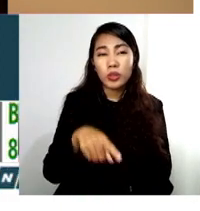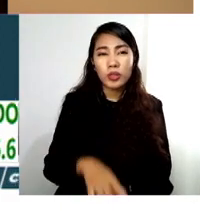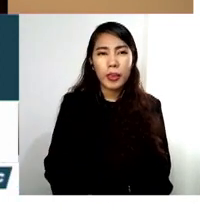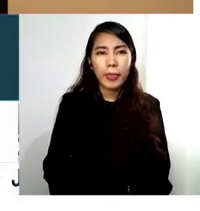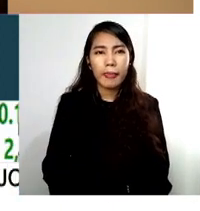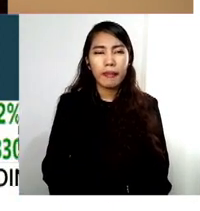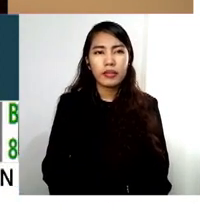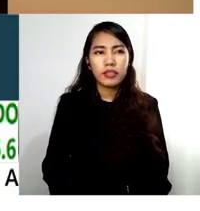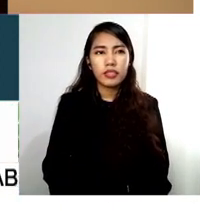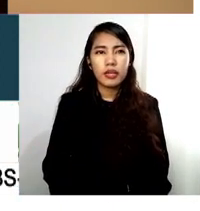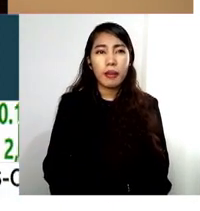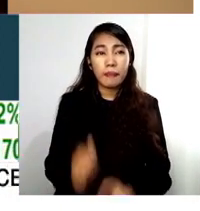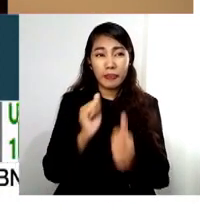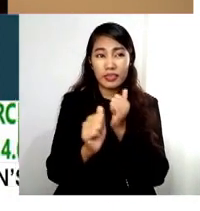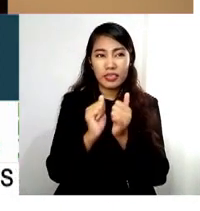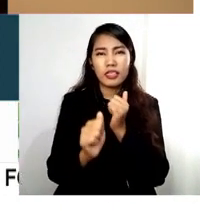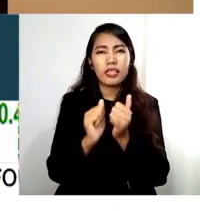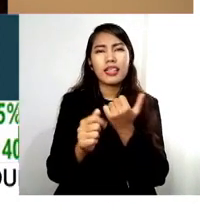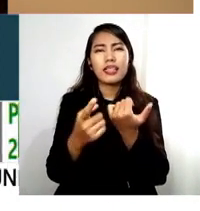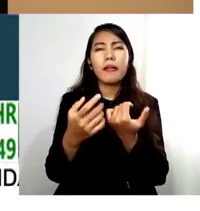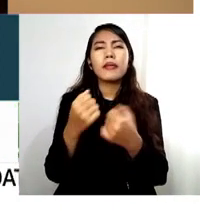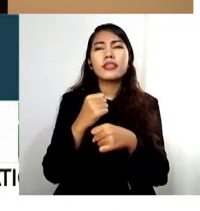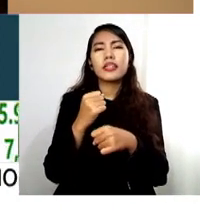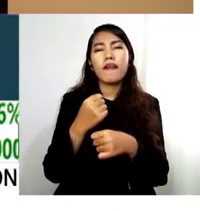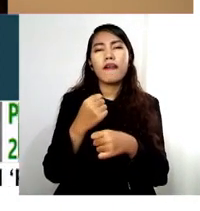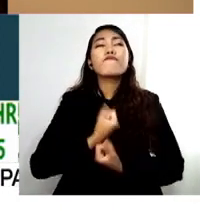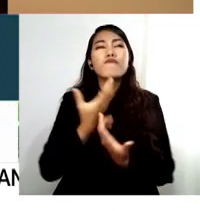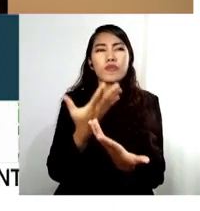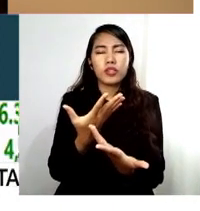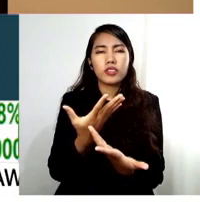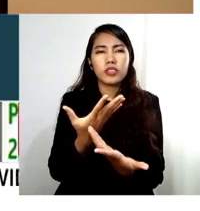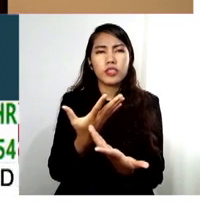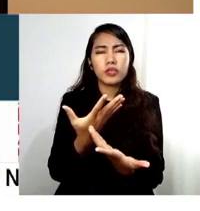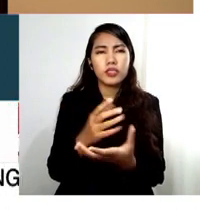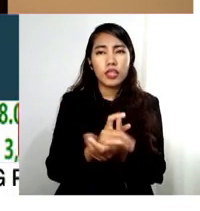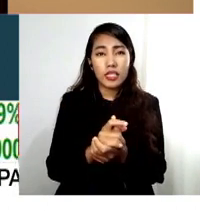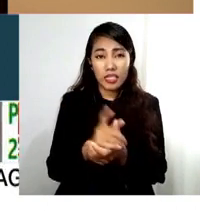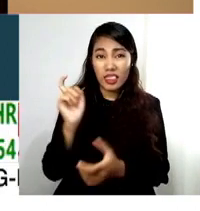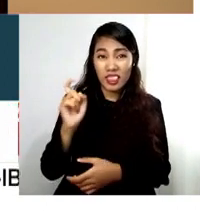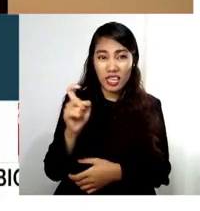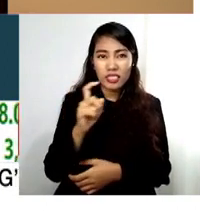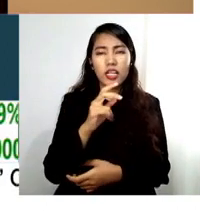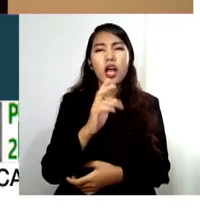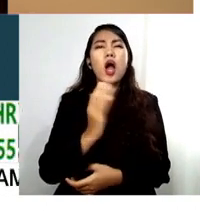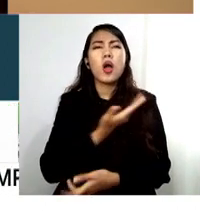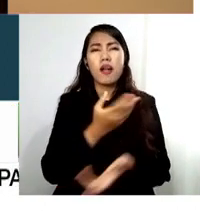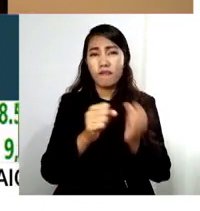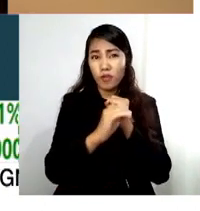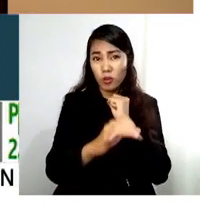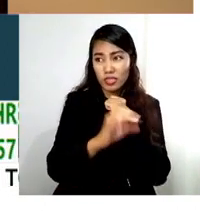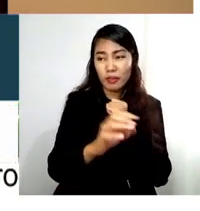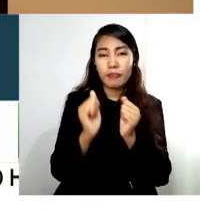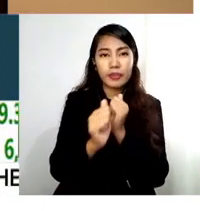of symbolic speech? No? Isn't that precisely the very nature of advocacy? No? And